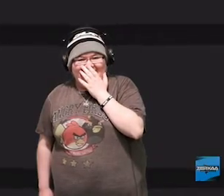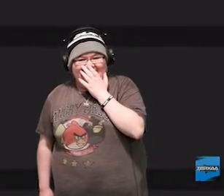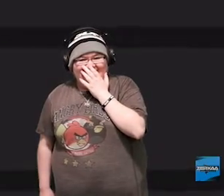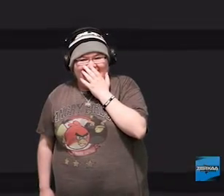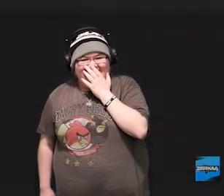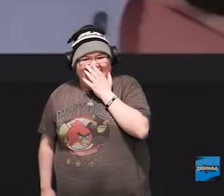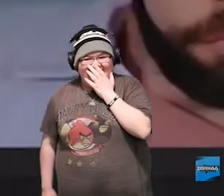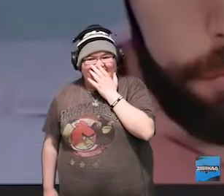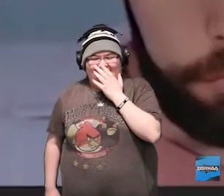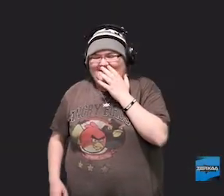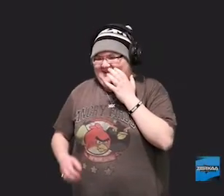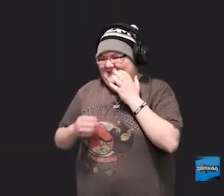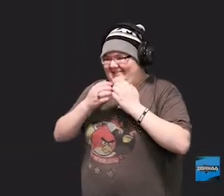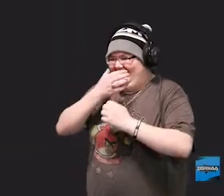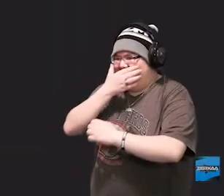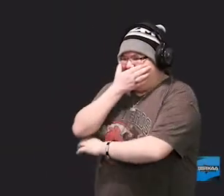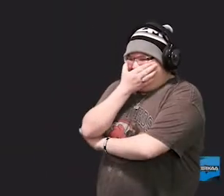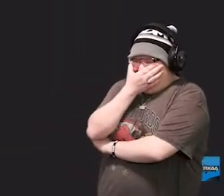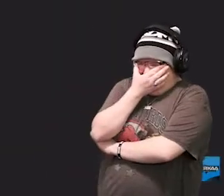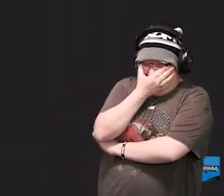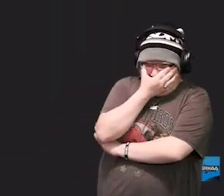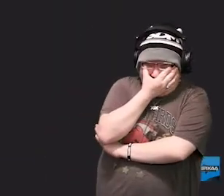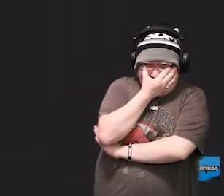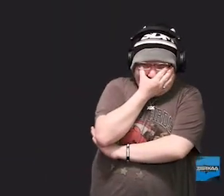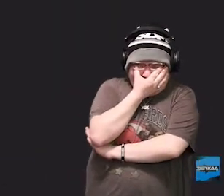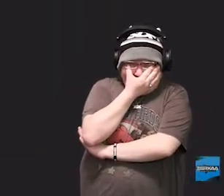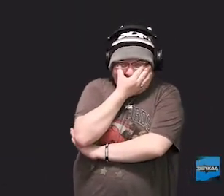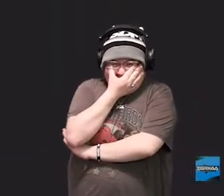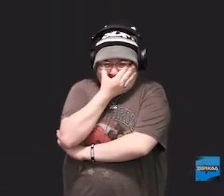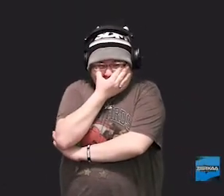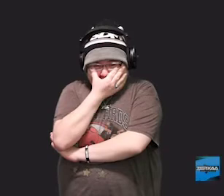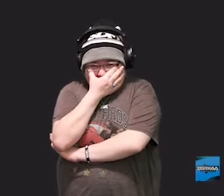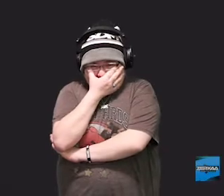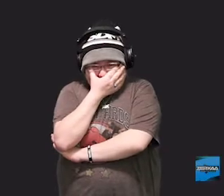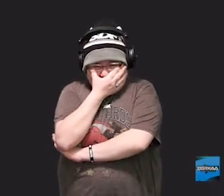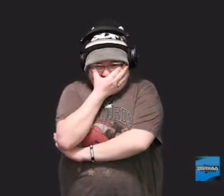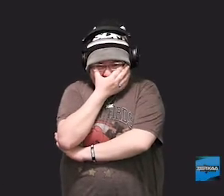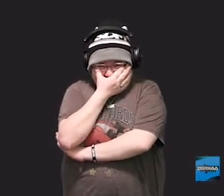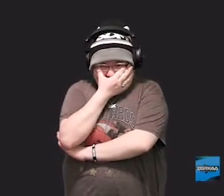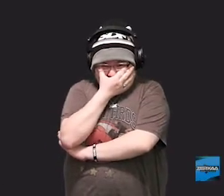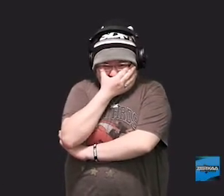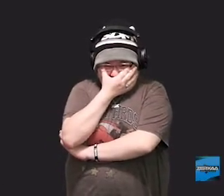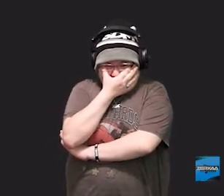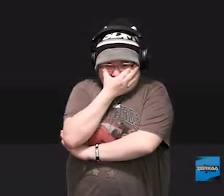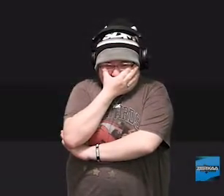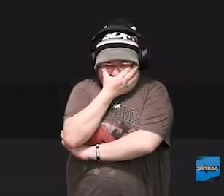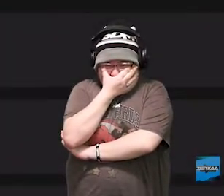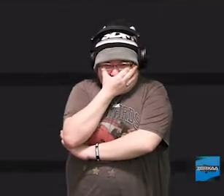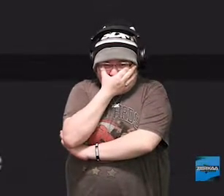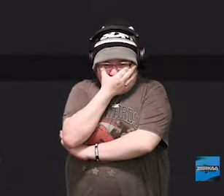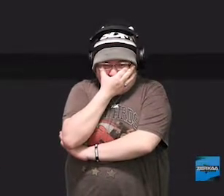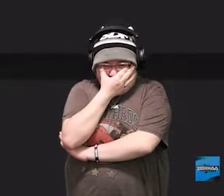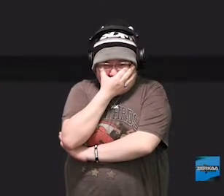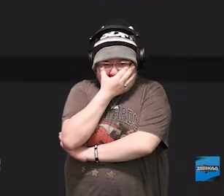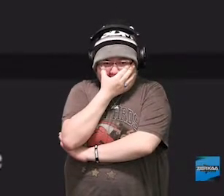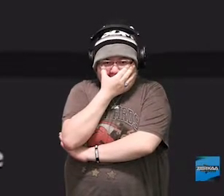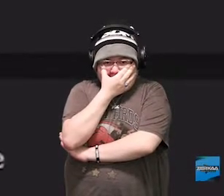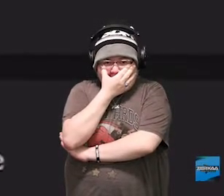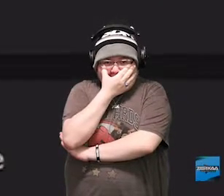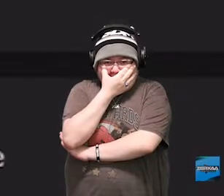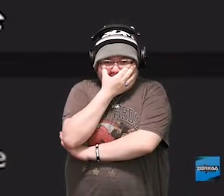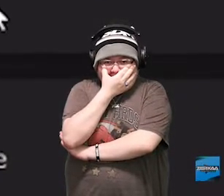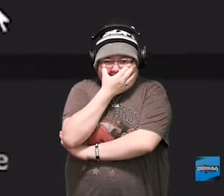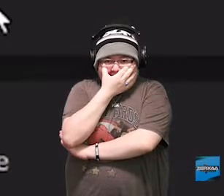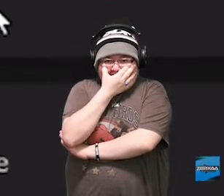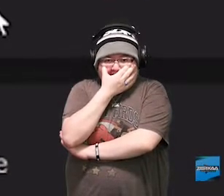four stages of masturbating. Oh my god. Or really enjoying it. I guess that's the guilt stage. I don't know. The third one actually